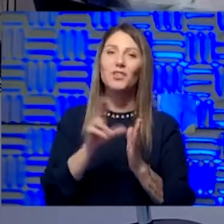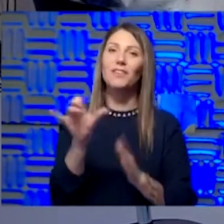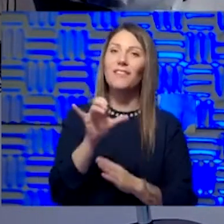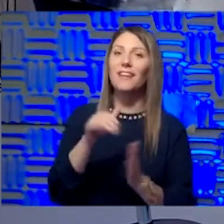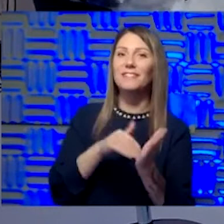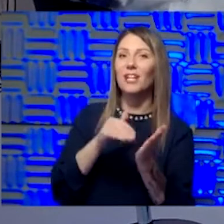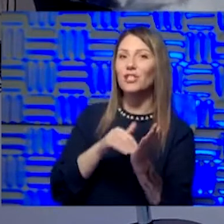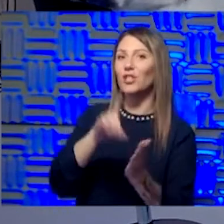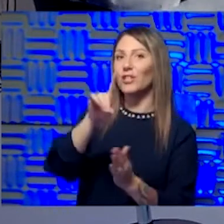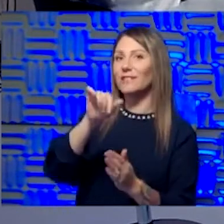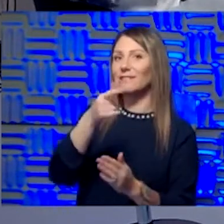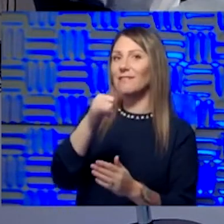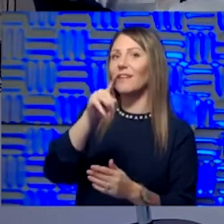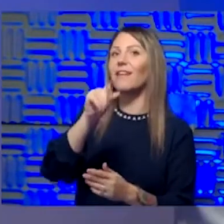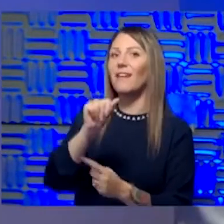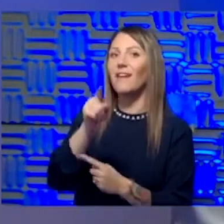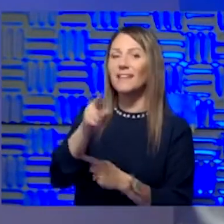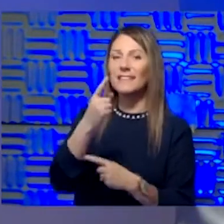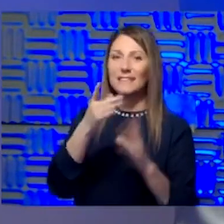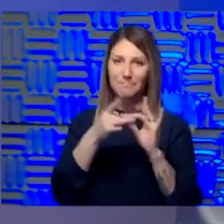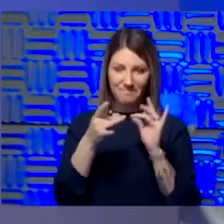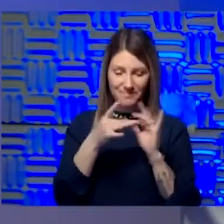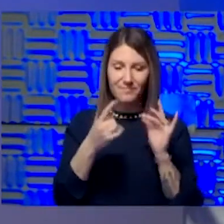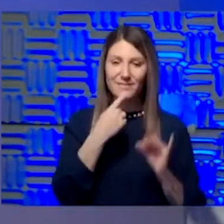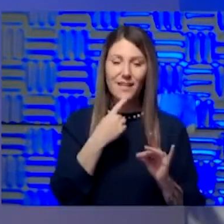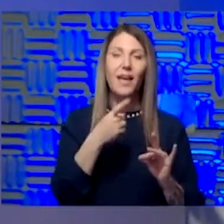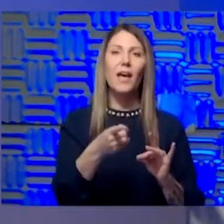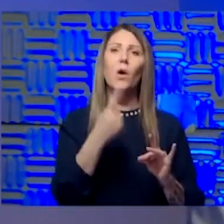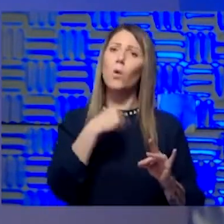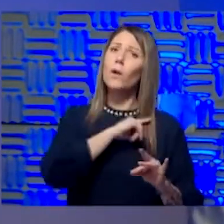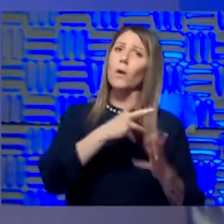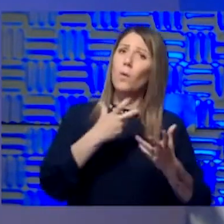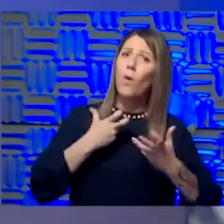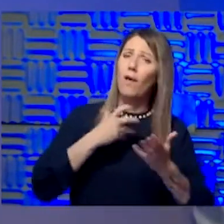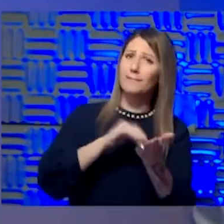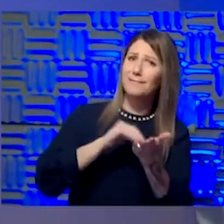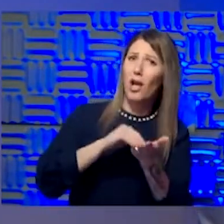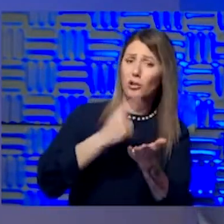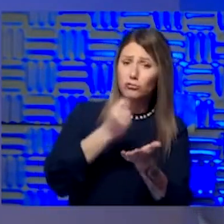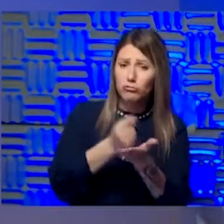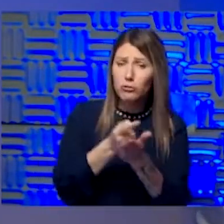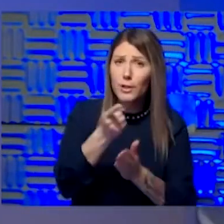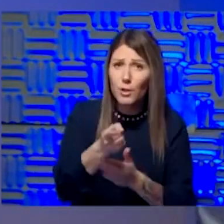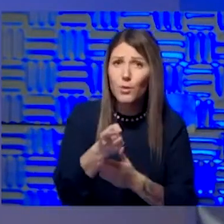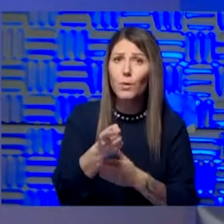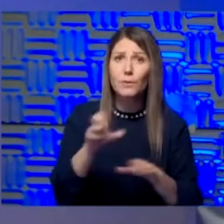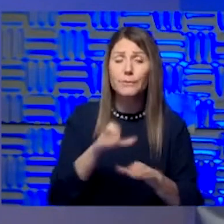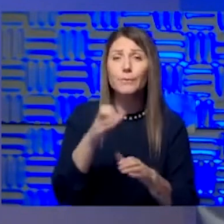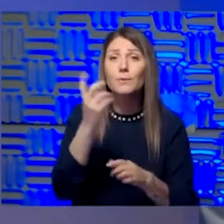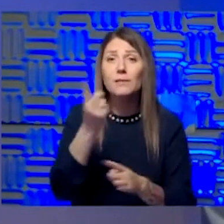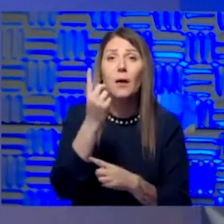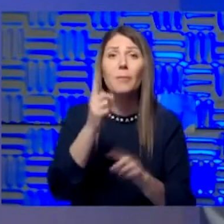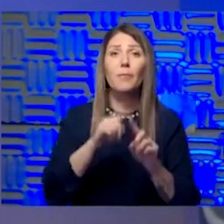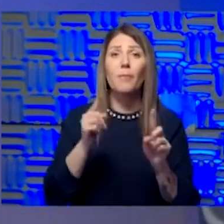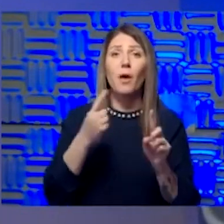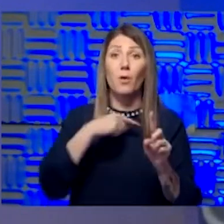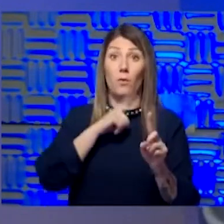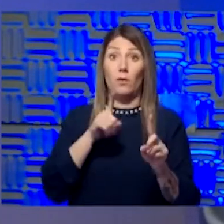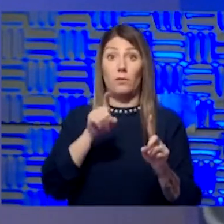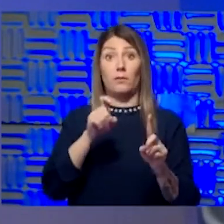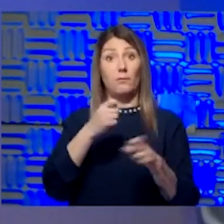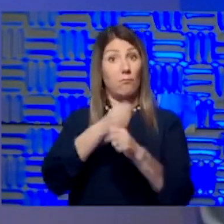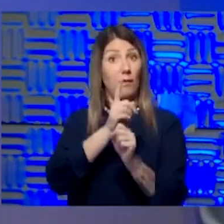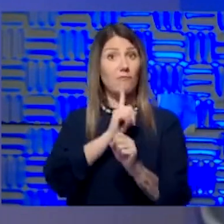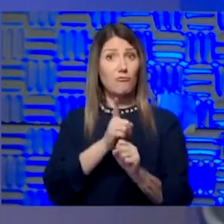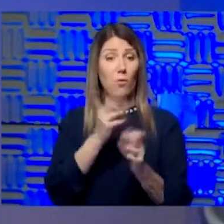like we, as physicians, we want to treat you. We want to make you better. So we need to do something. But we want to make sure that the